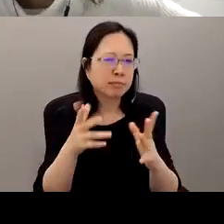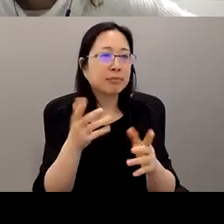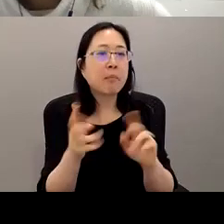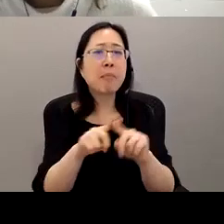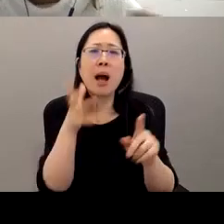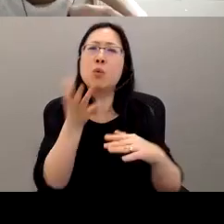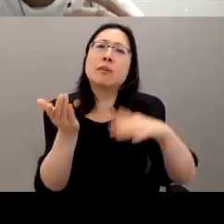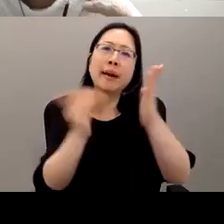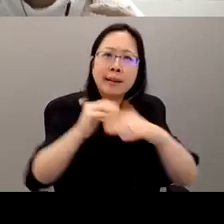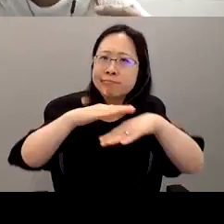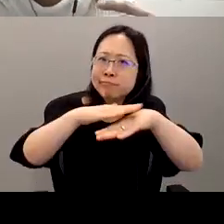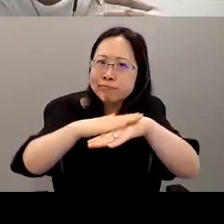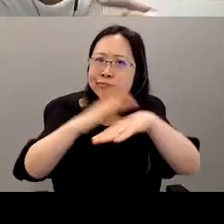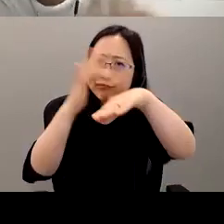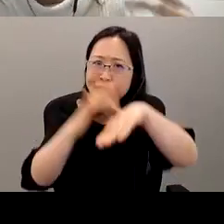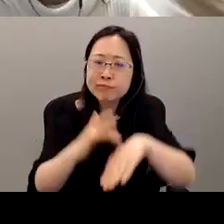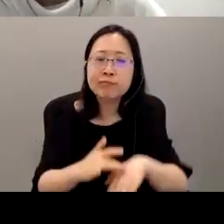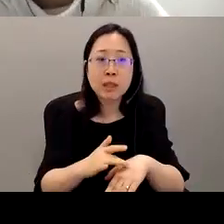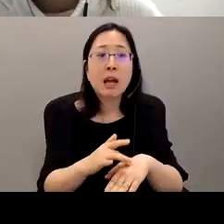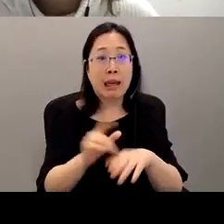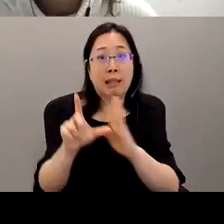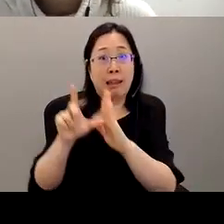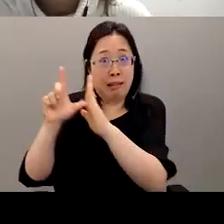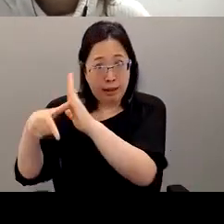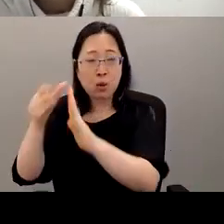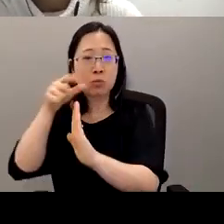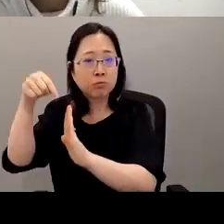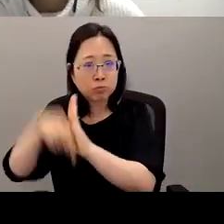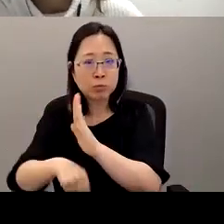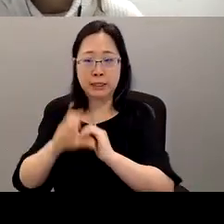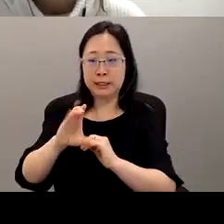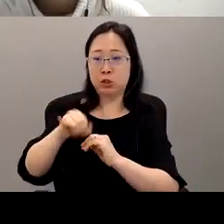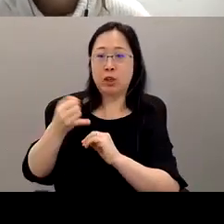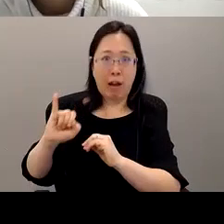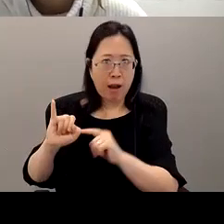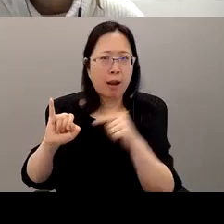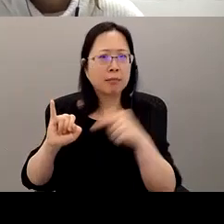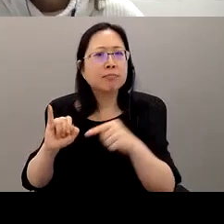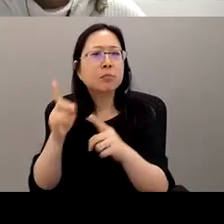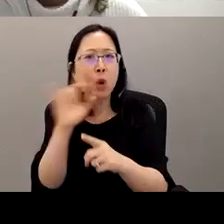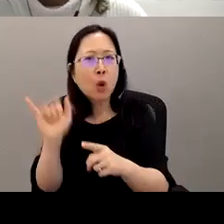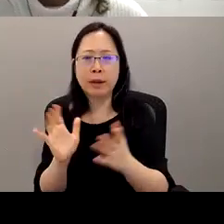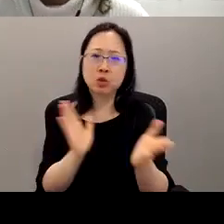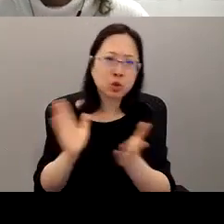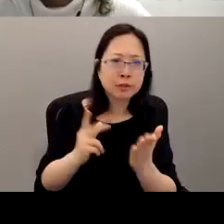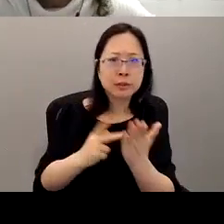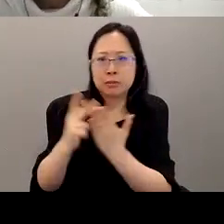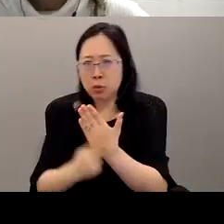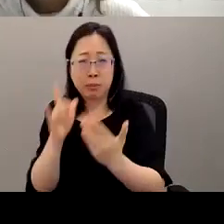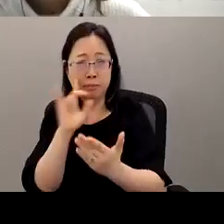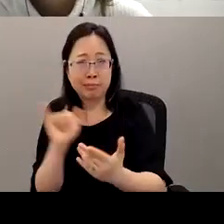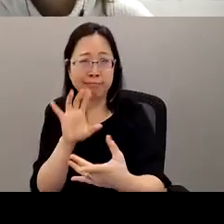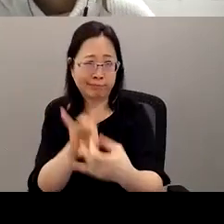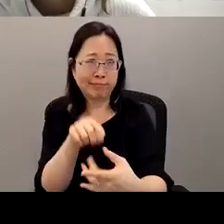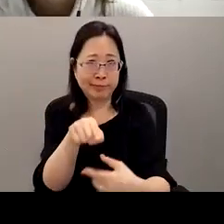and then get a kind of talk about really how we connect with this idea in our community and in our services. So